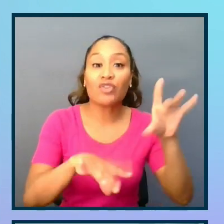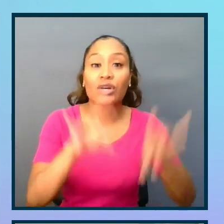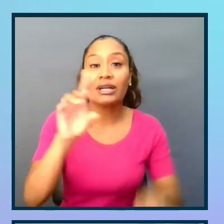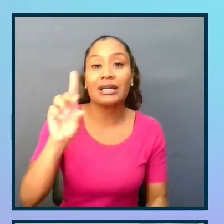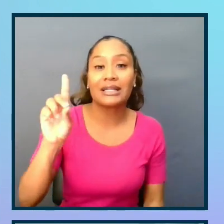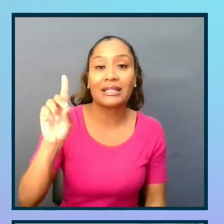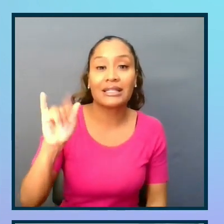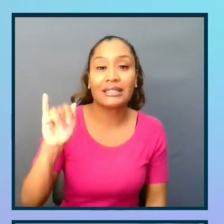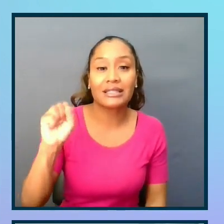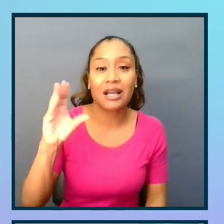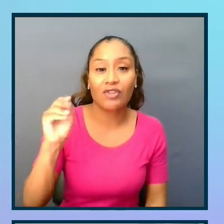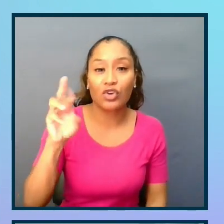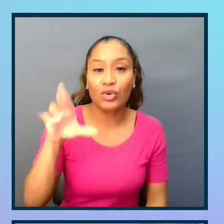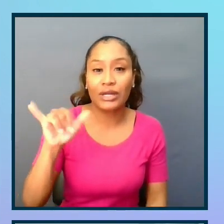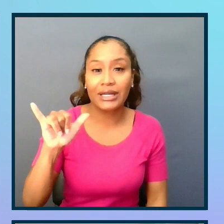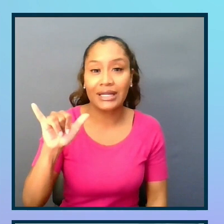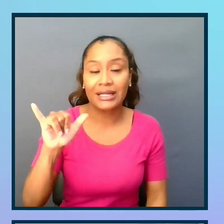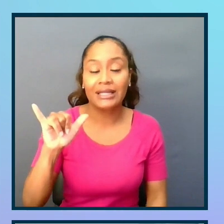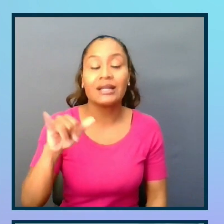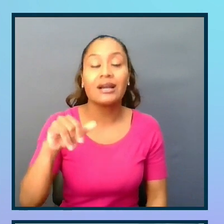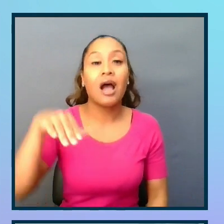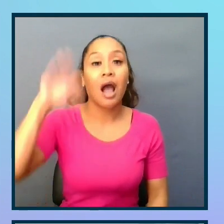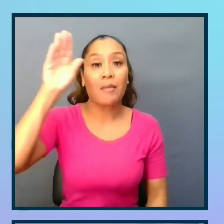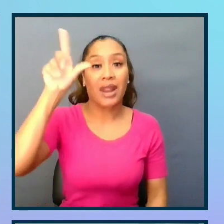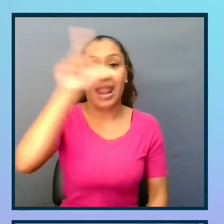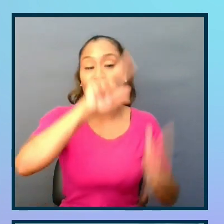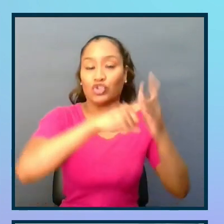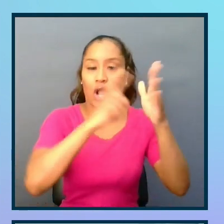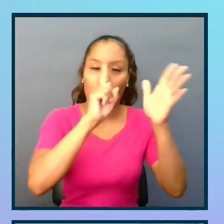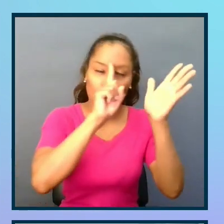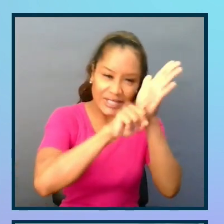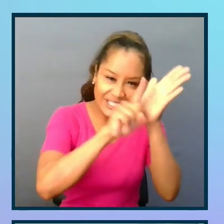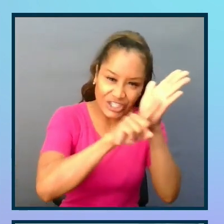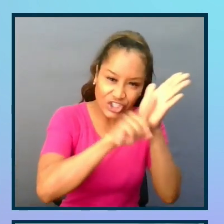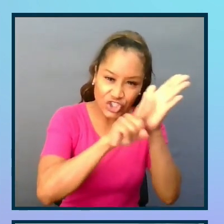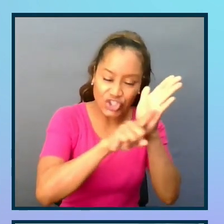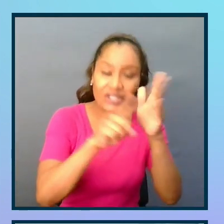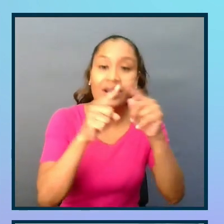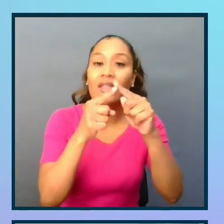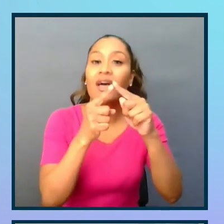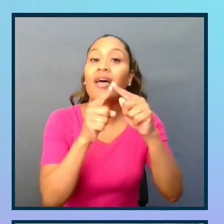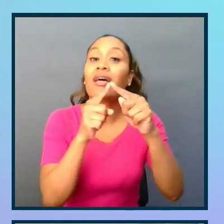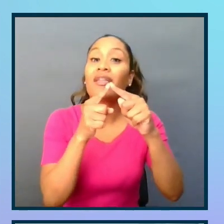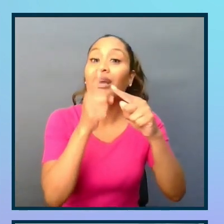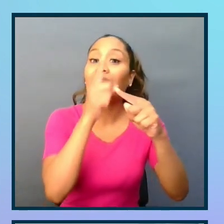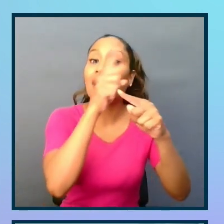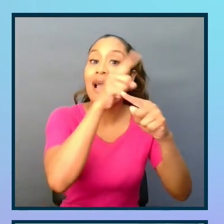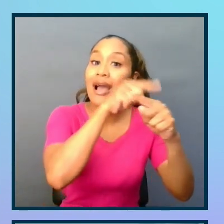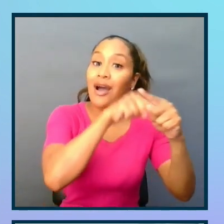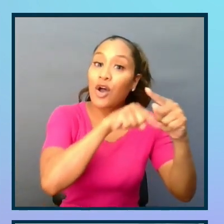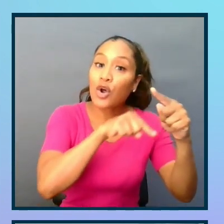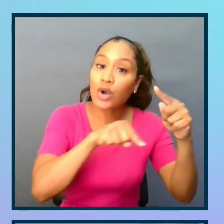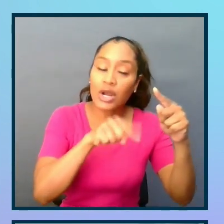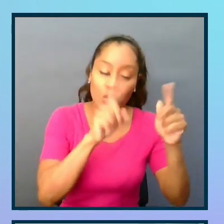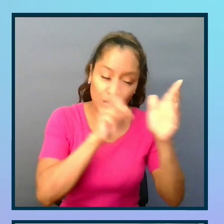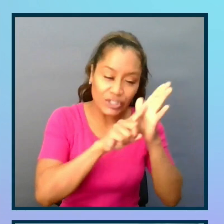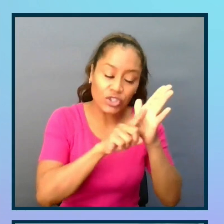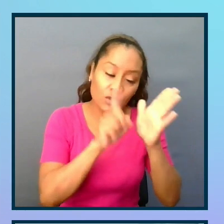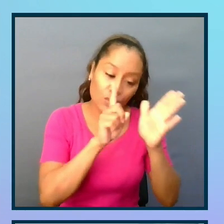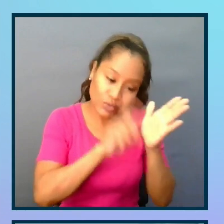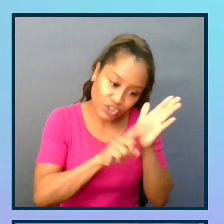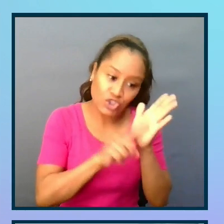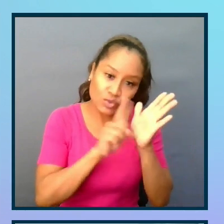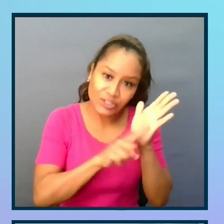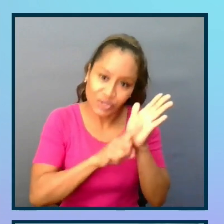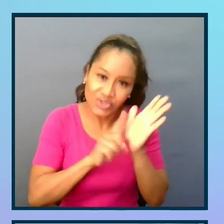research in the upper left corner, and then moving counterclockwise, we iterate on that research. Research could contain